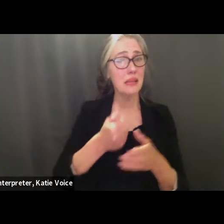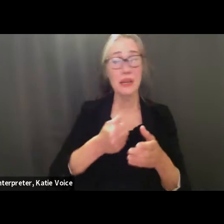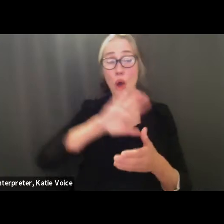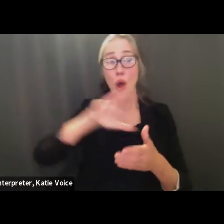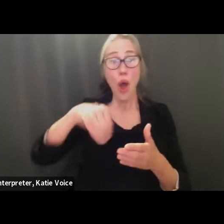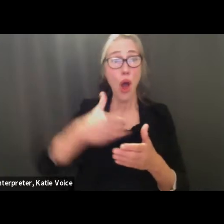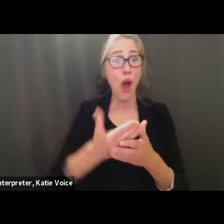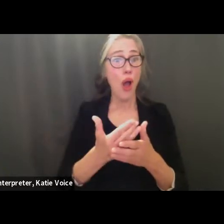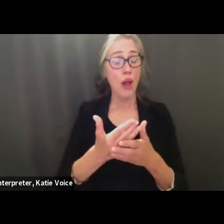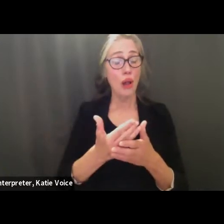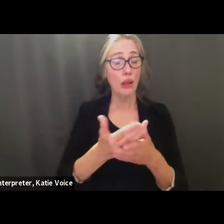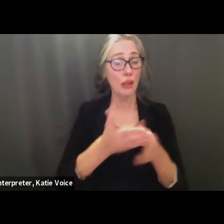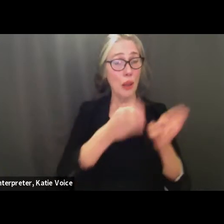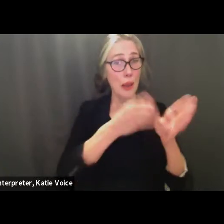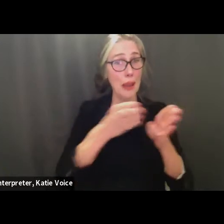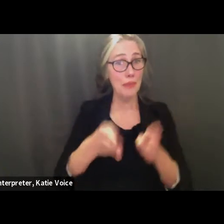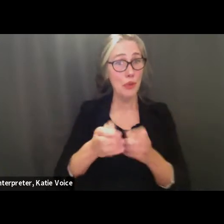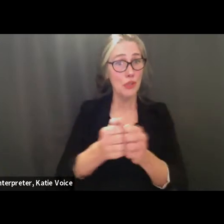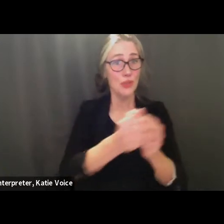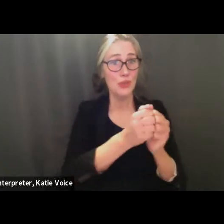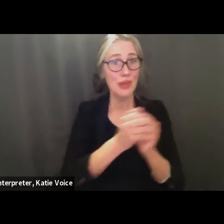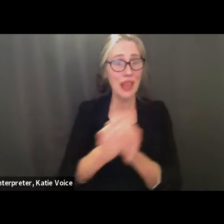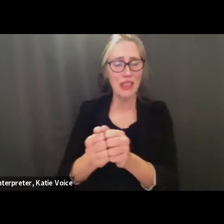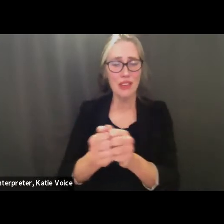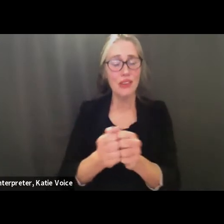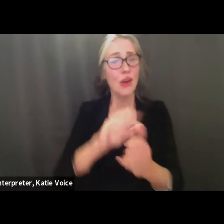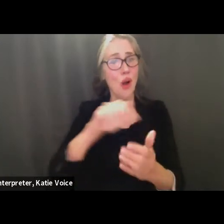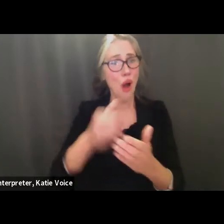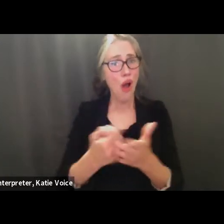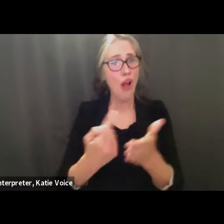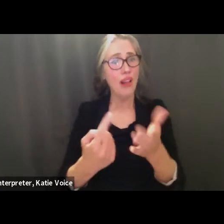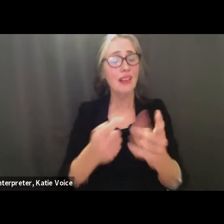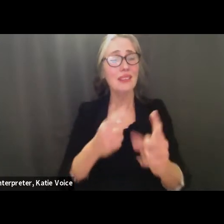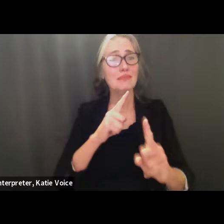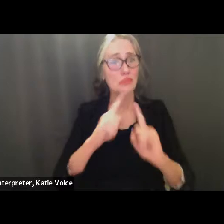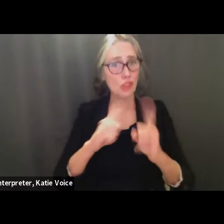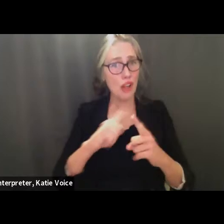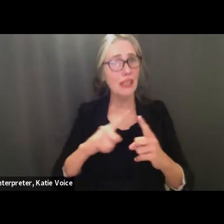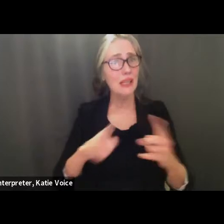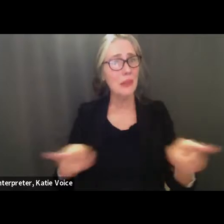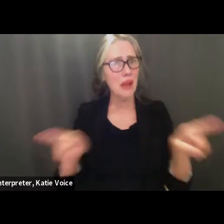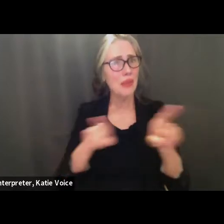talking about the same thing. Thank you.